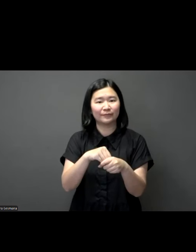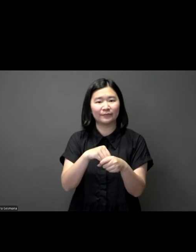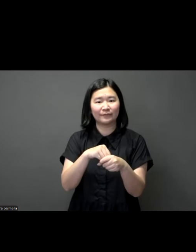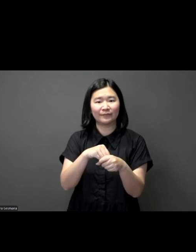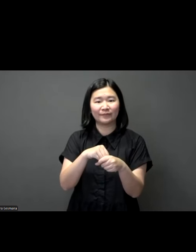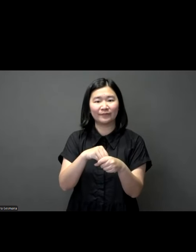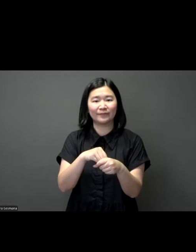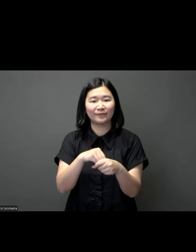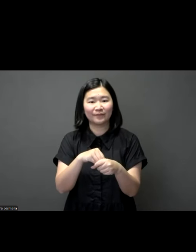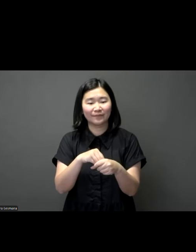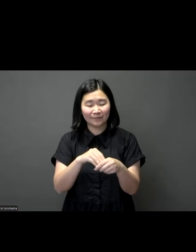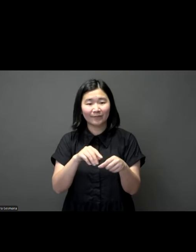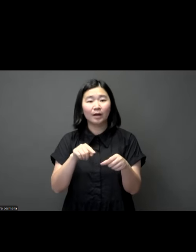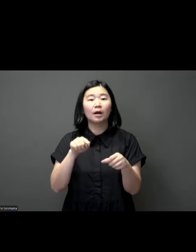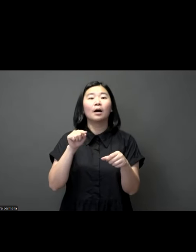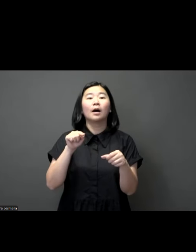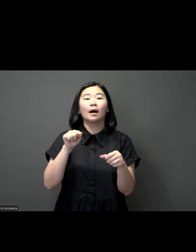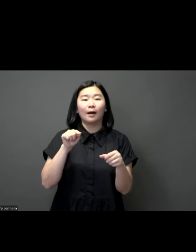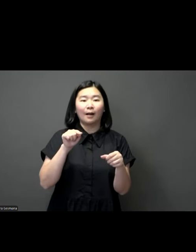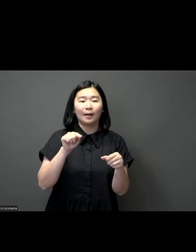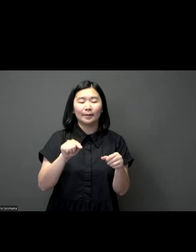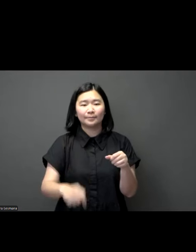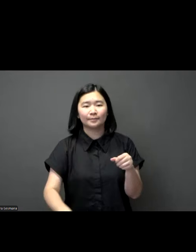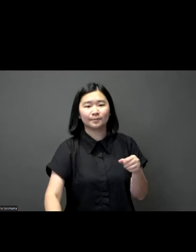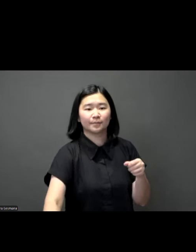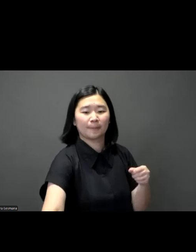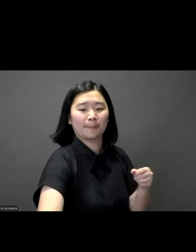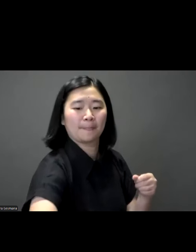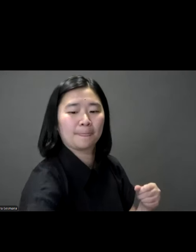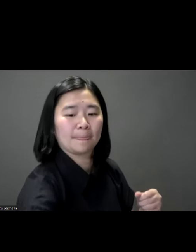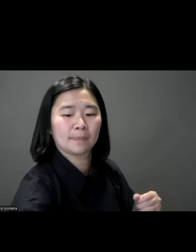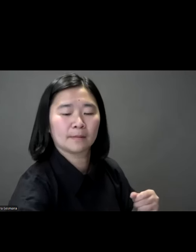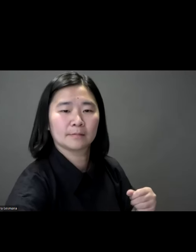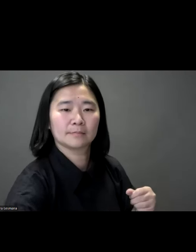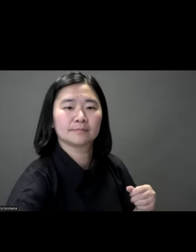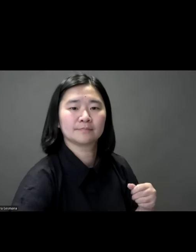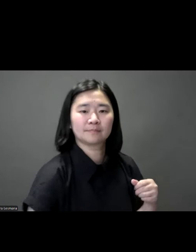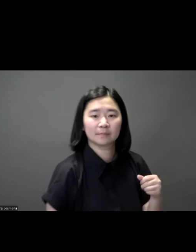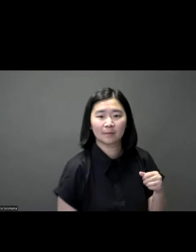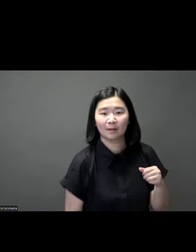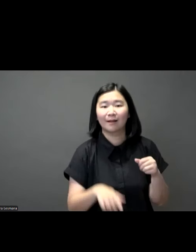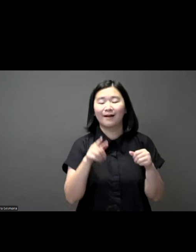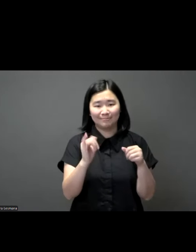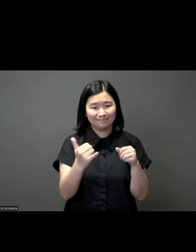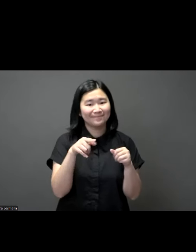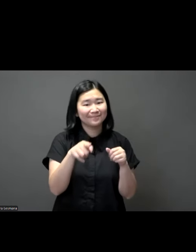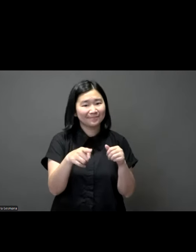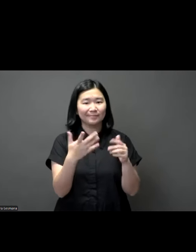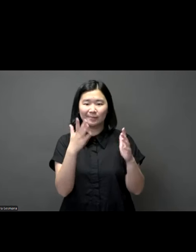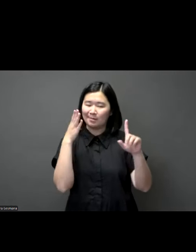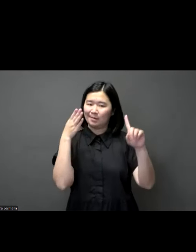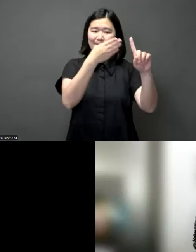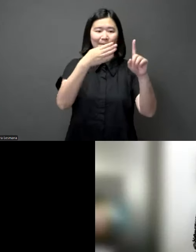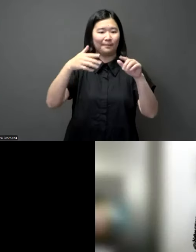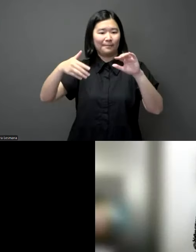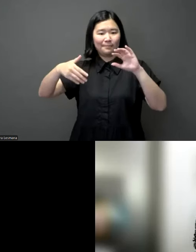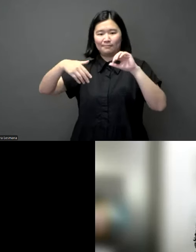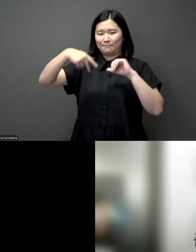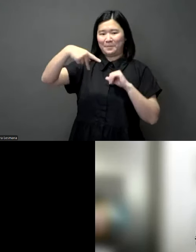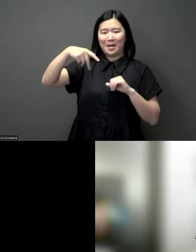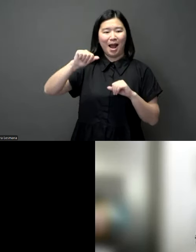Now, let's move to our next presentation from Chile on integrating social determinants into